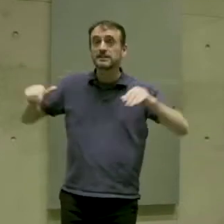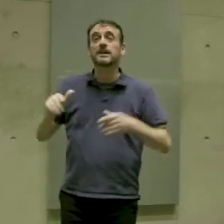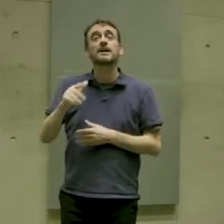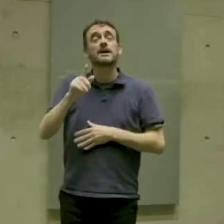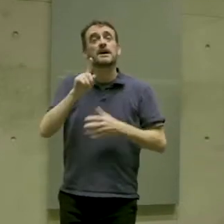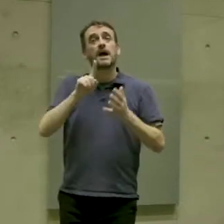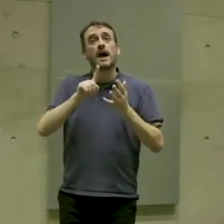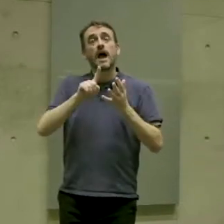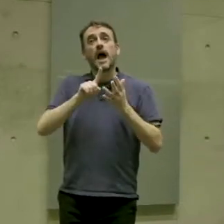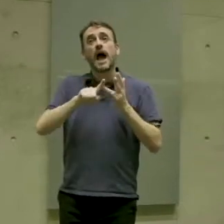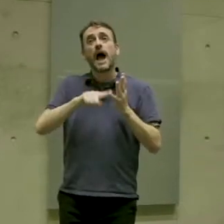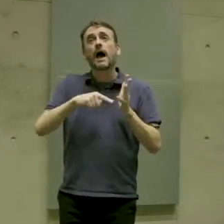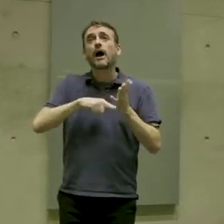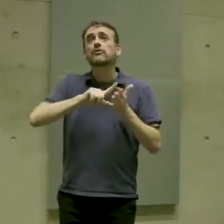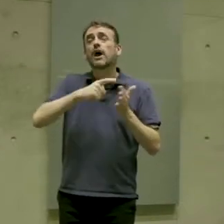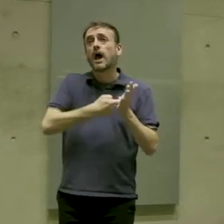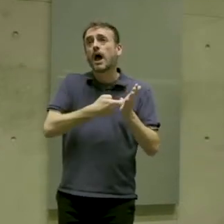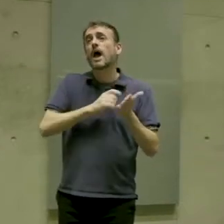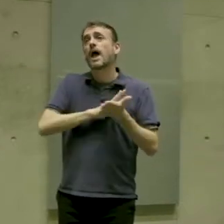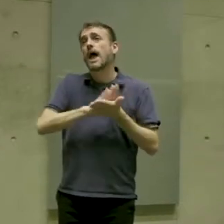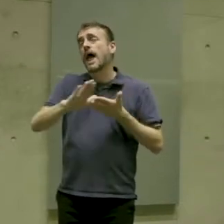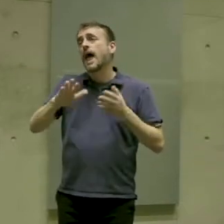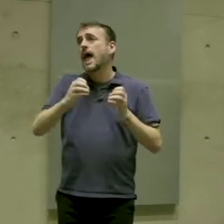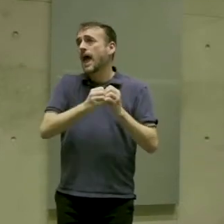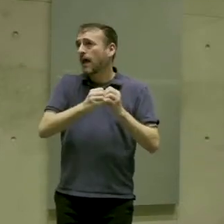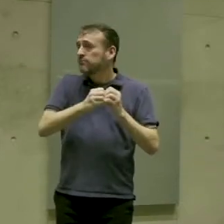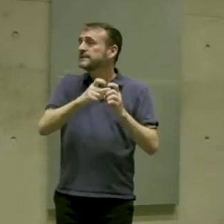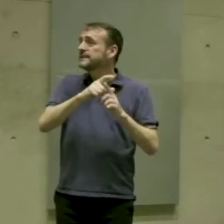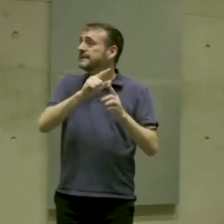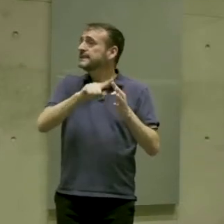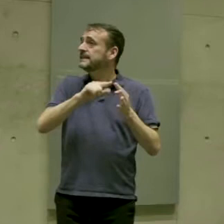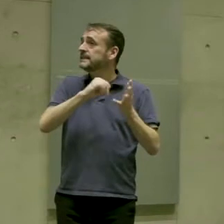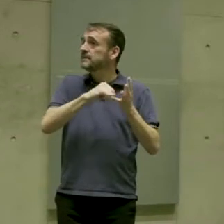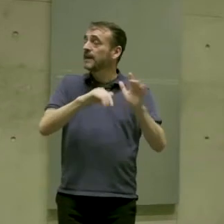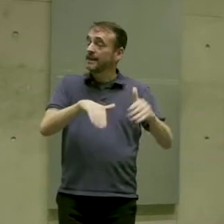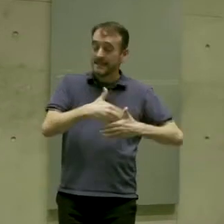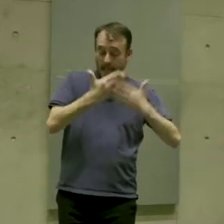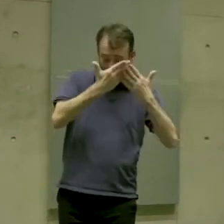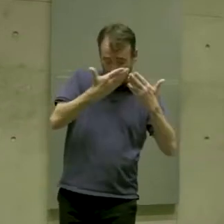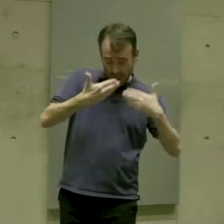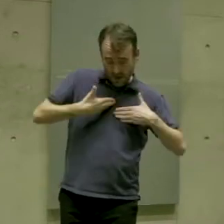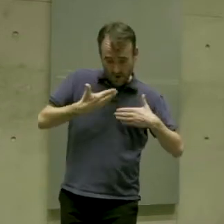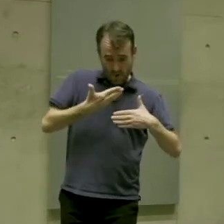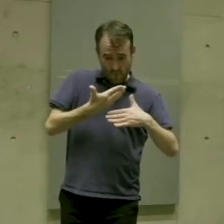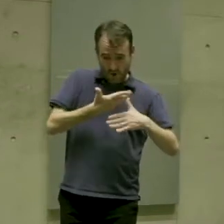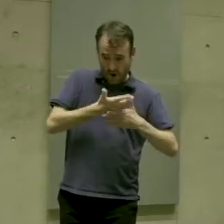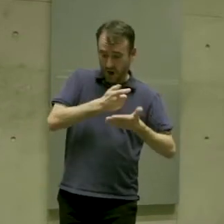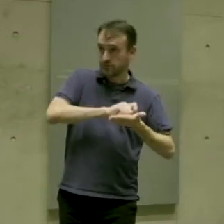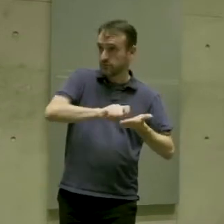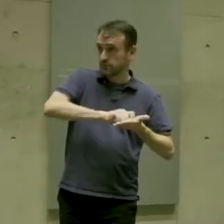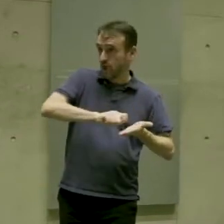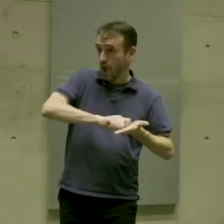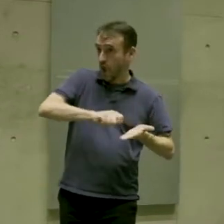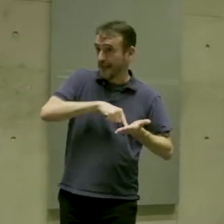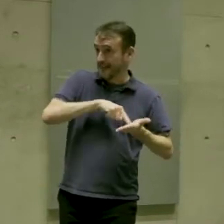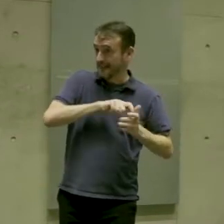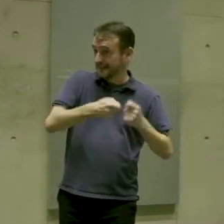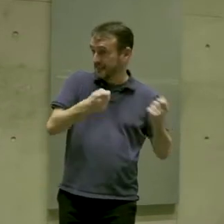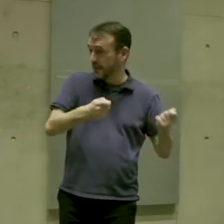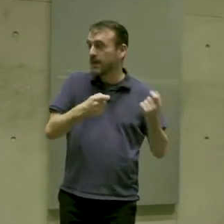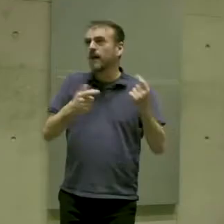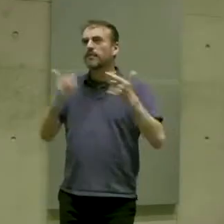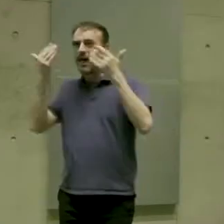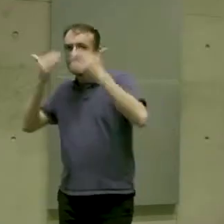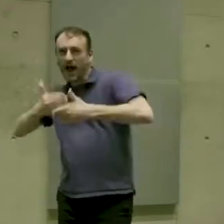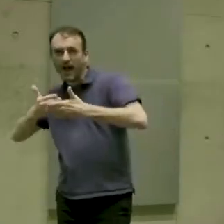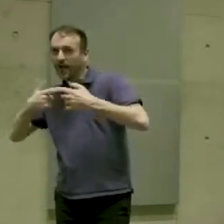I work as a journalist. And by night, I mean, to be honest, I don't actually make like nice, weird little dark video games, but I think about making them.